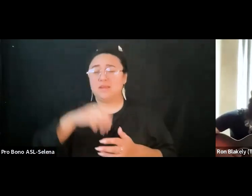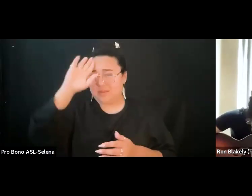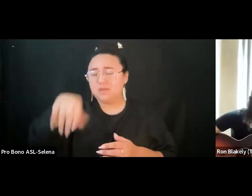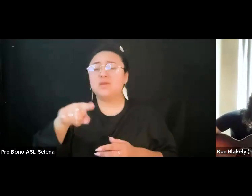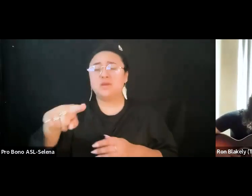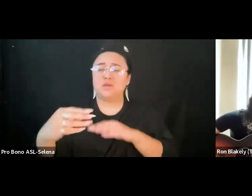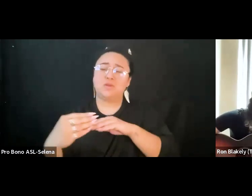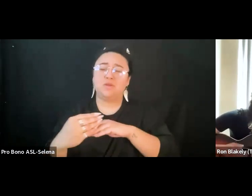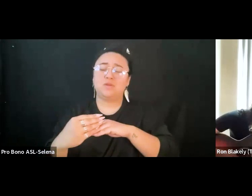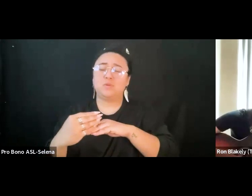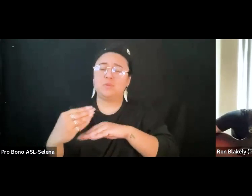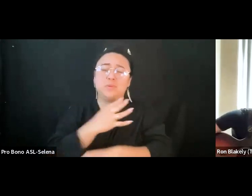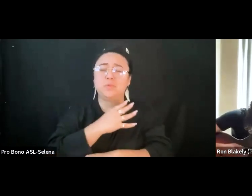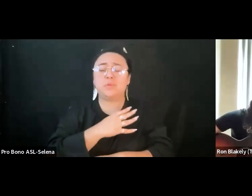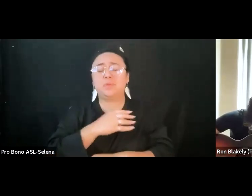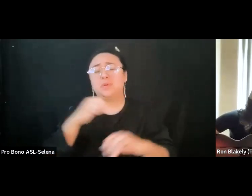Yeah.